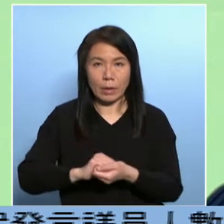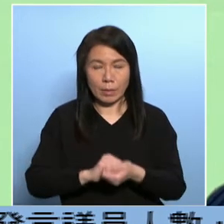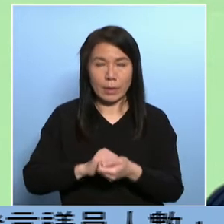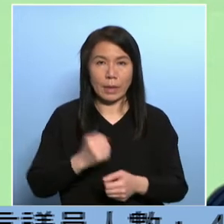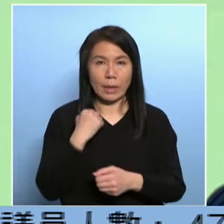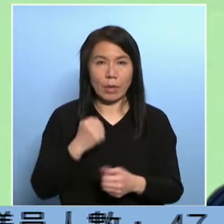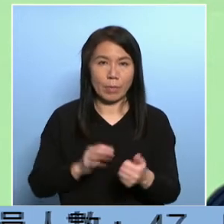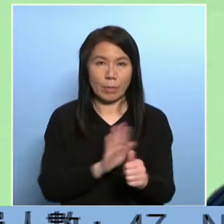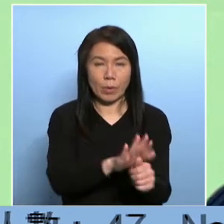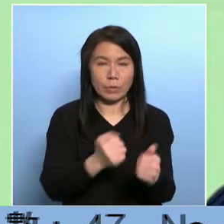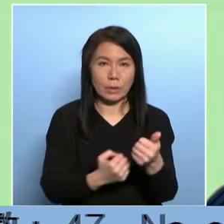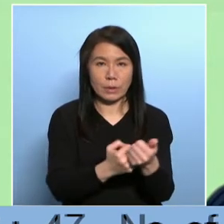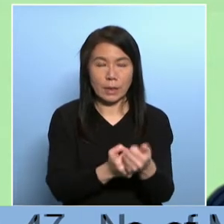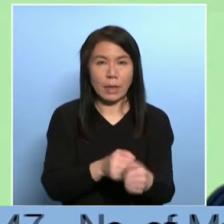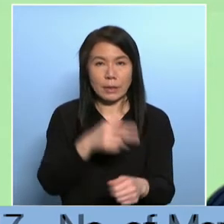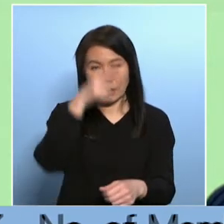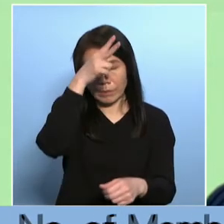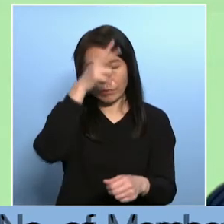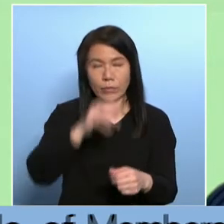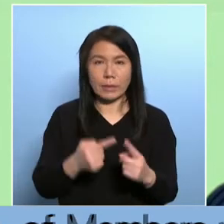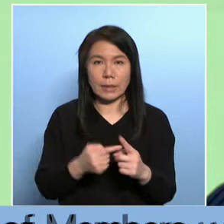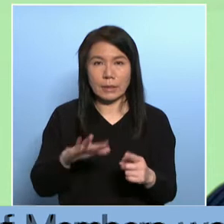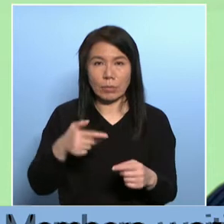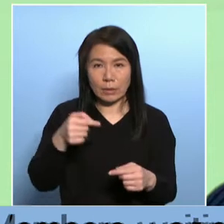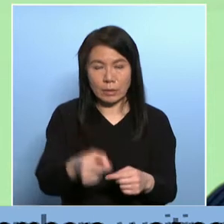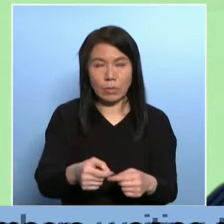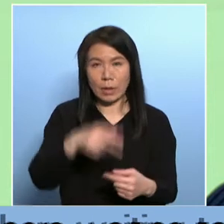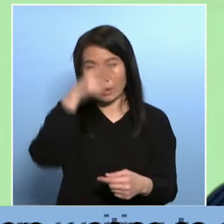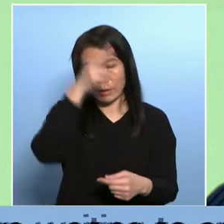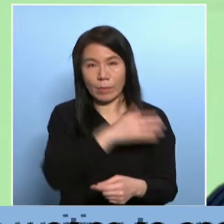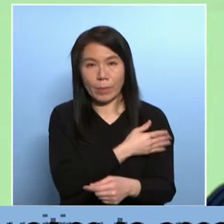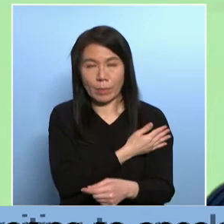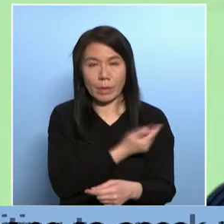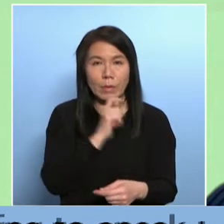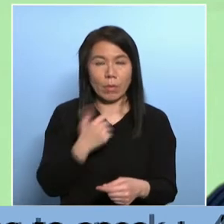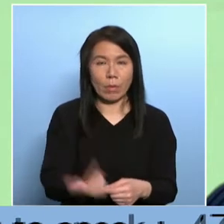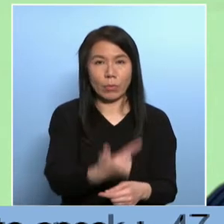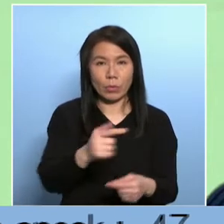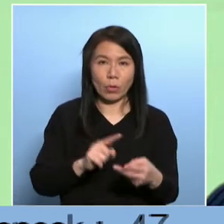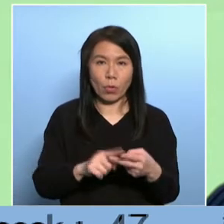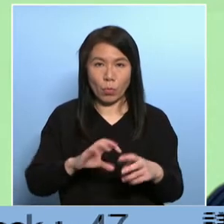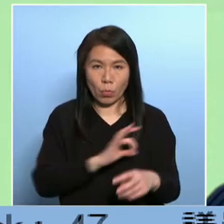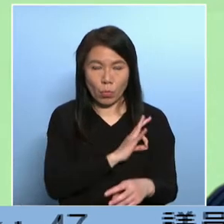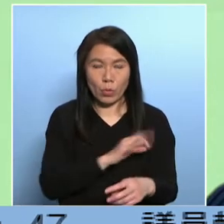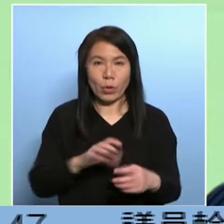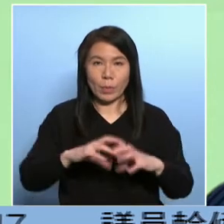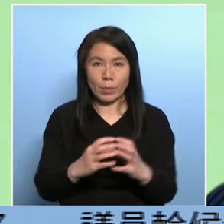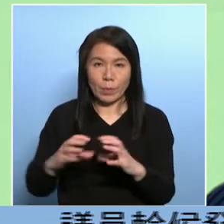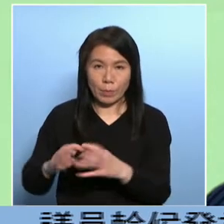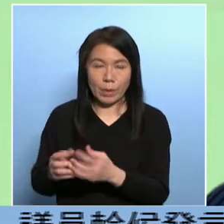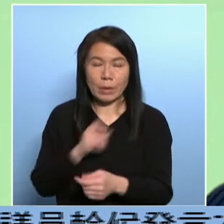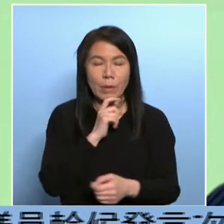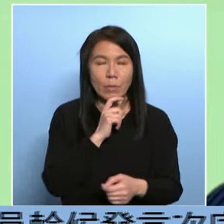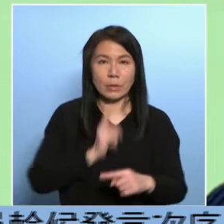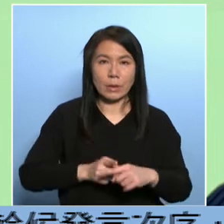us. So hopefully with this volunteer team, we're able to help the government with this manpower shortage. Civil servants also have